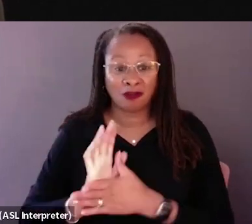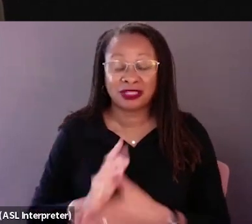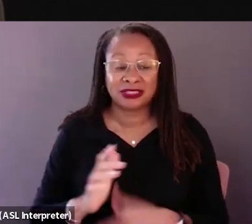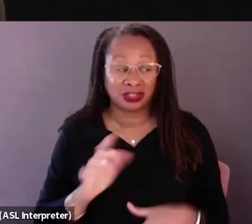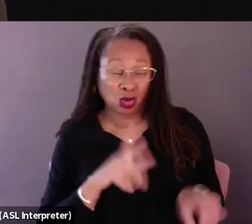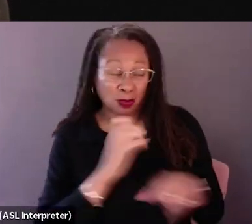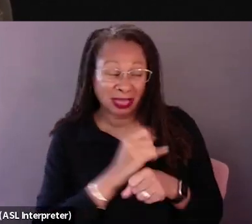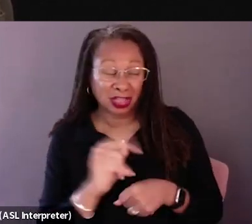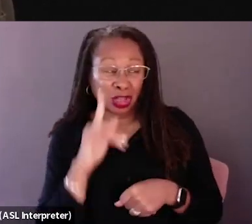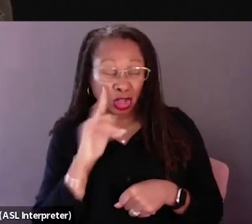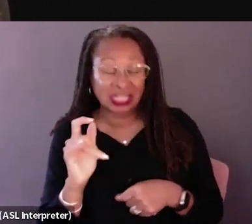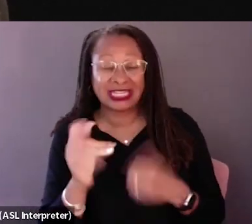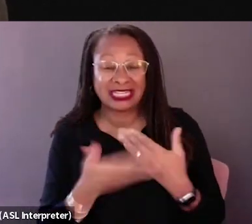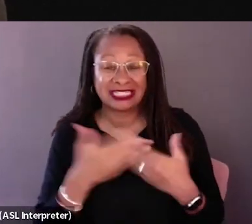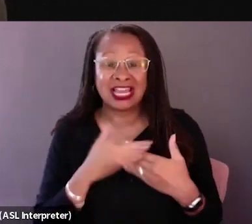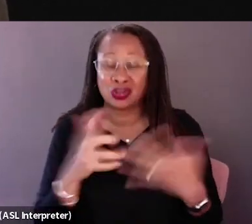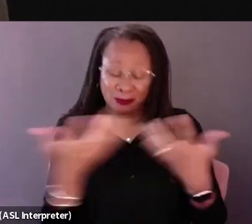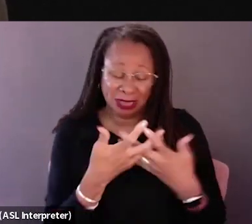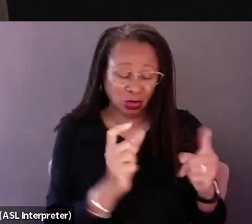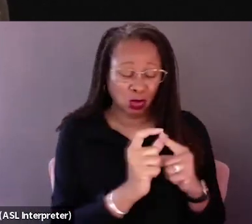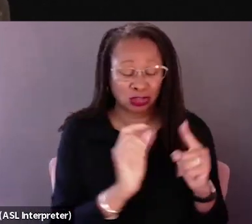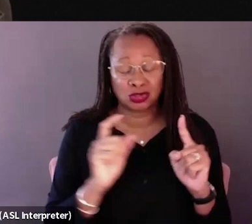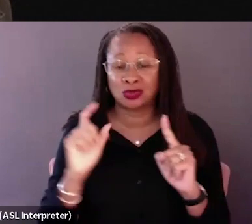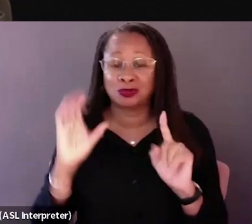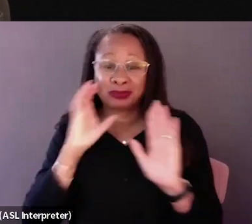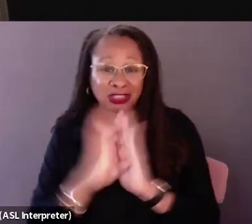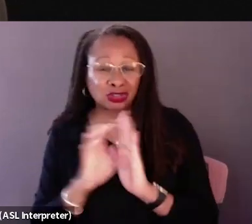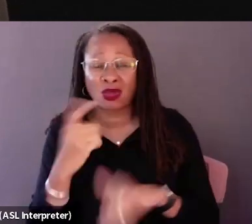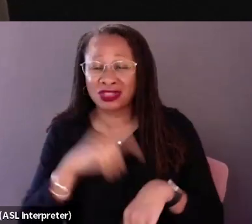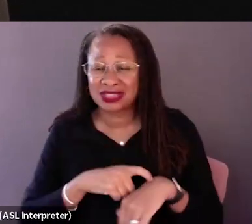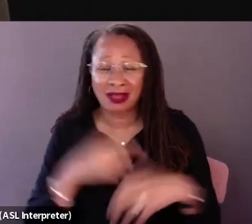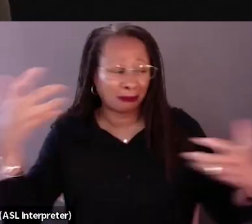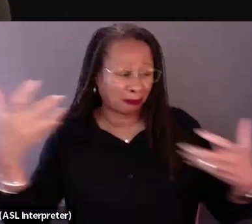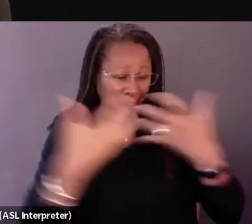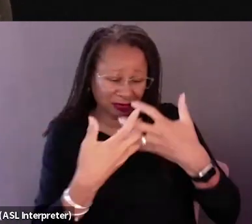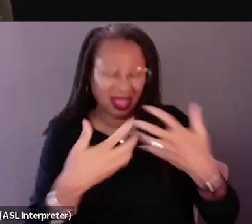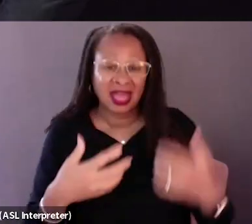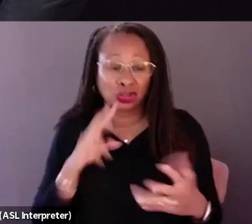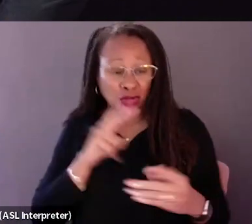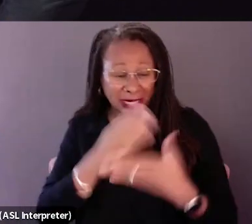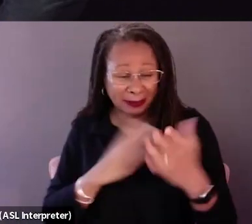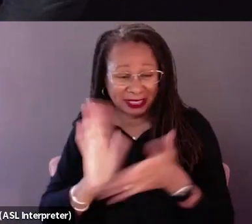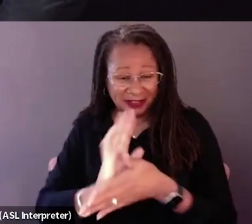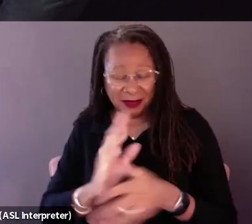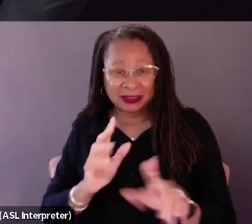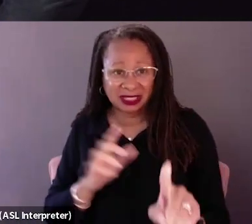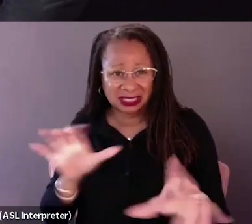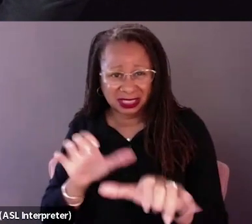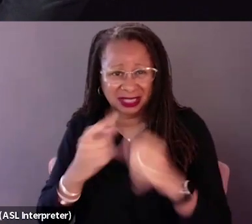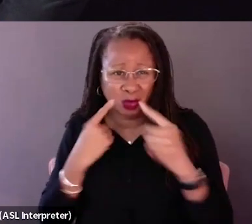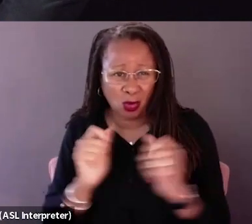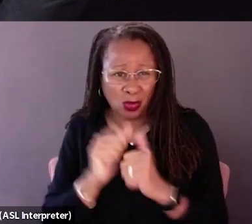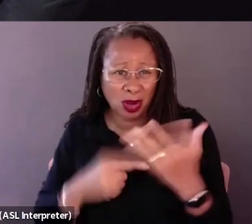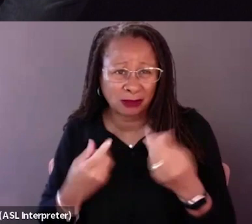to picture all the time. You're looking at a piece of film and going, does this work with what I wanted? I mean, can you talk about some of that